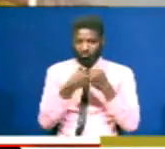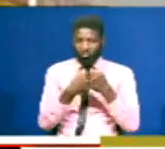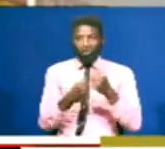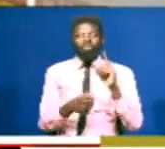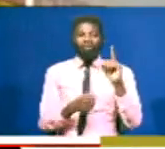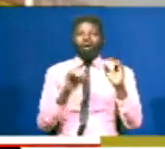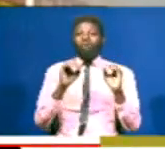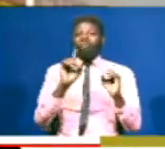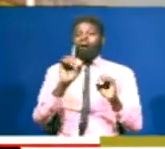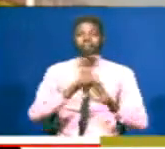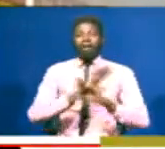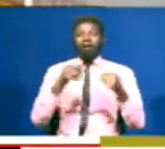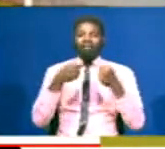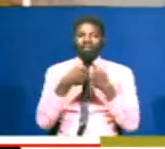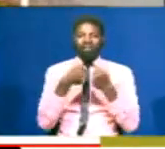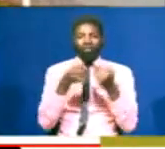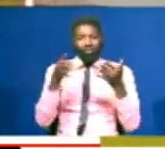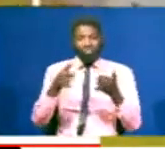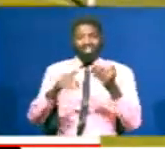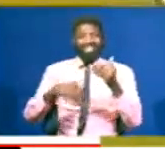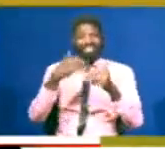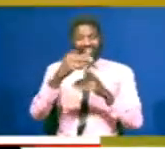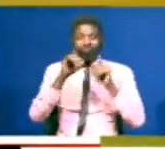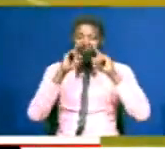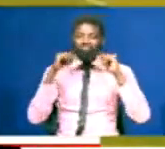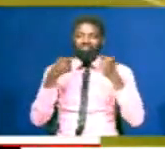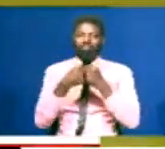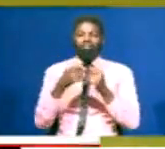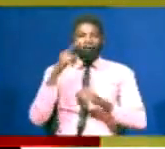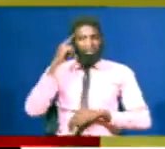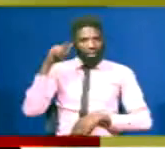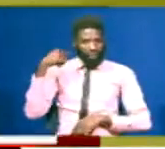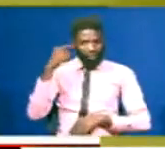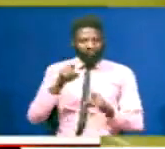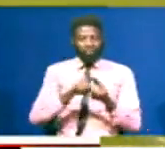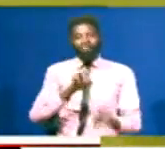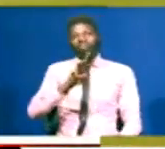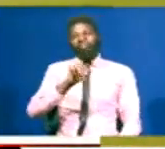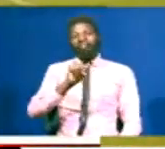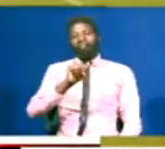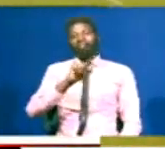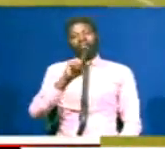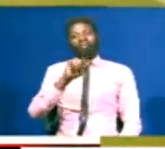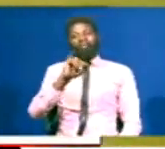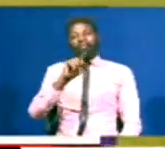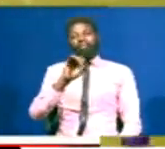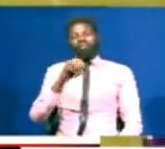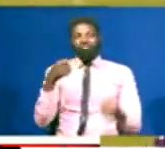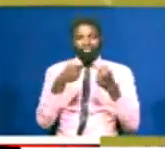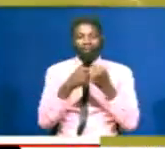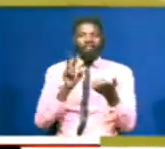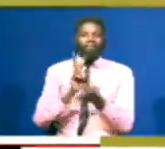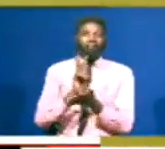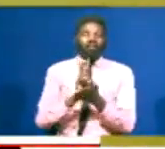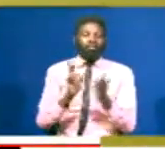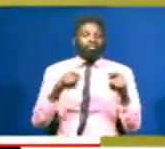today. Leopard's next assignment will be against Mathare United, and Wazito will be playing against Vihiga United.